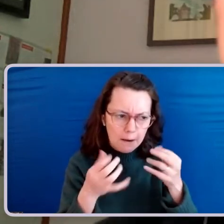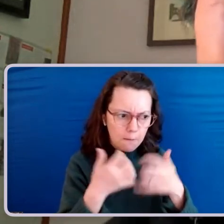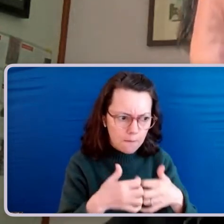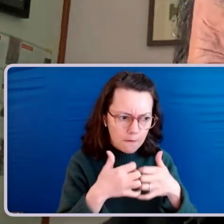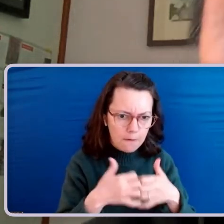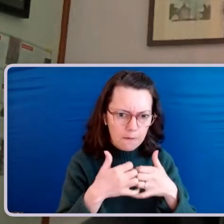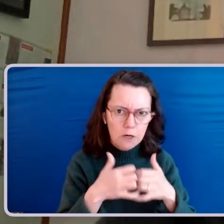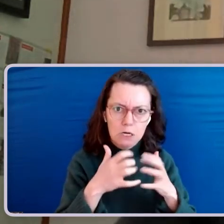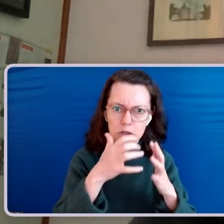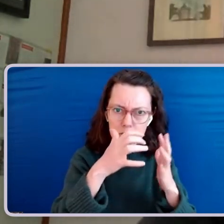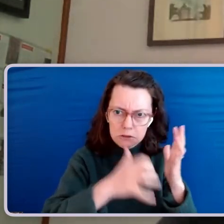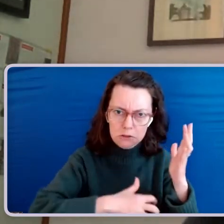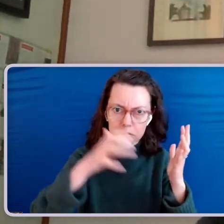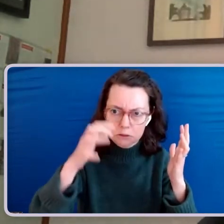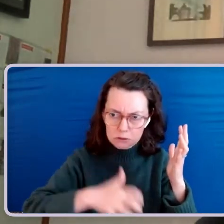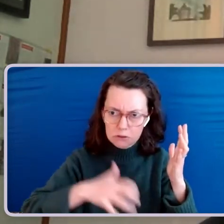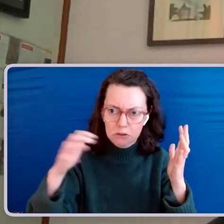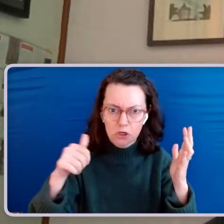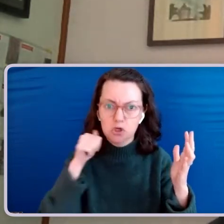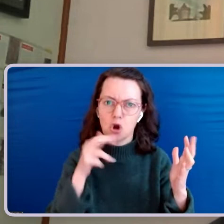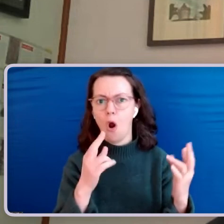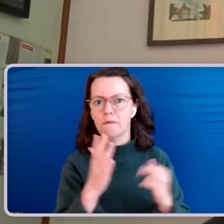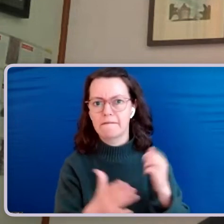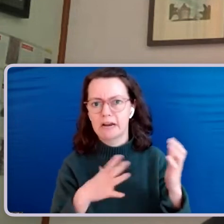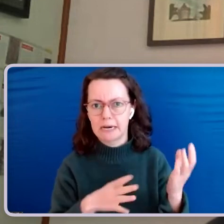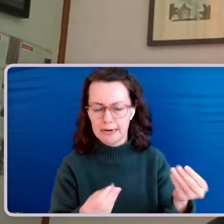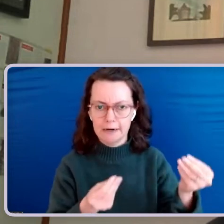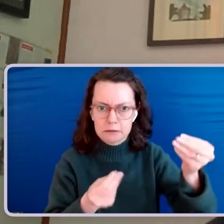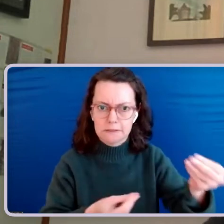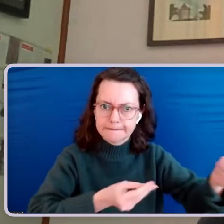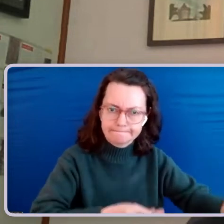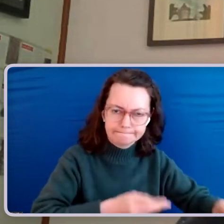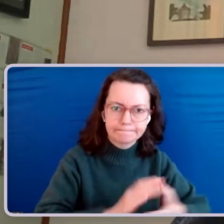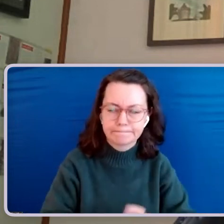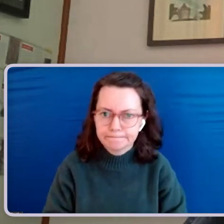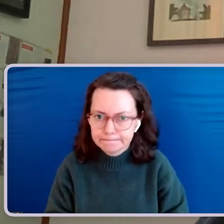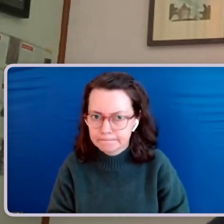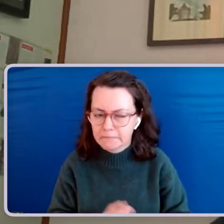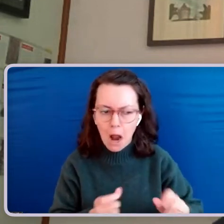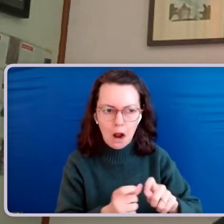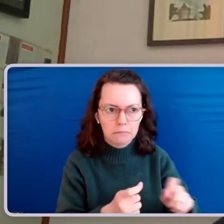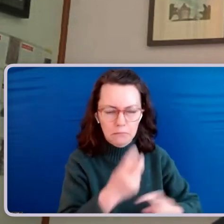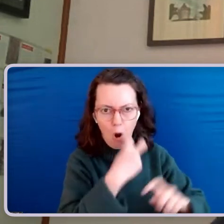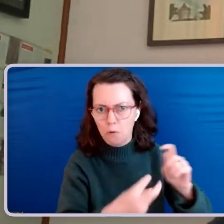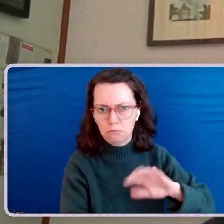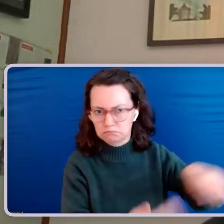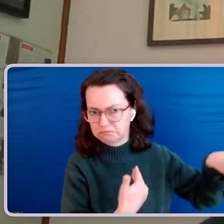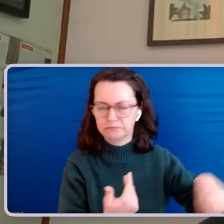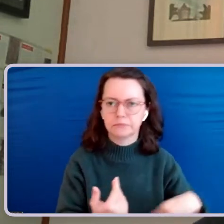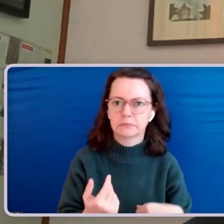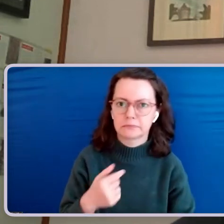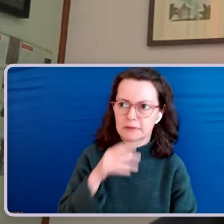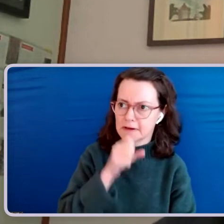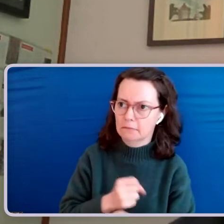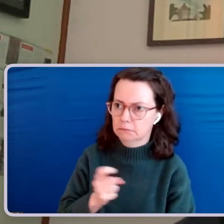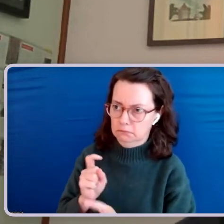Hopefully they didn't need to, but unfortunately, by the time COVID hit our shores, government just basically